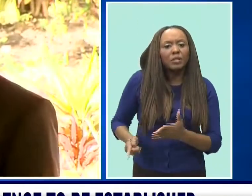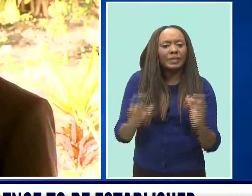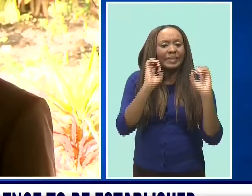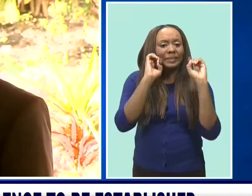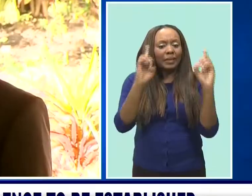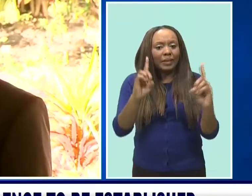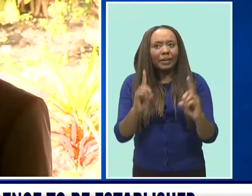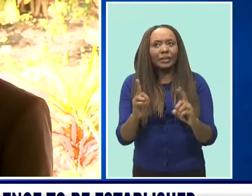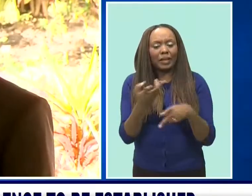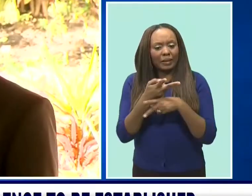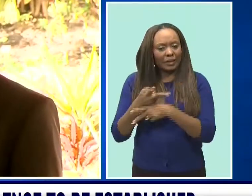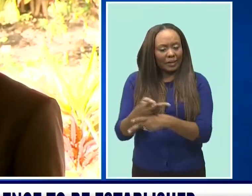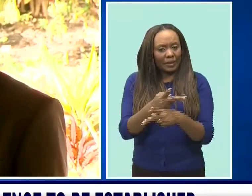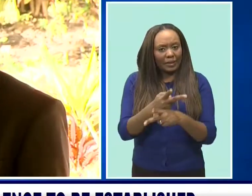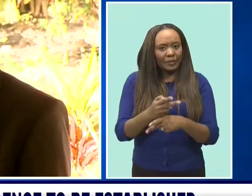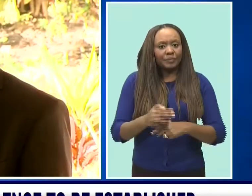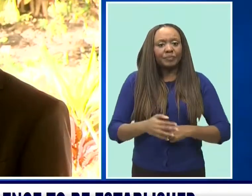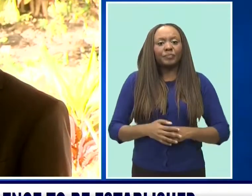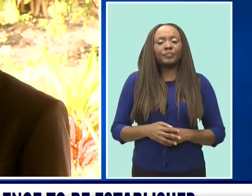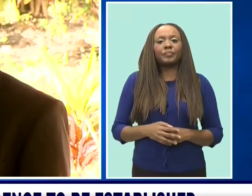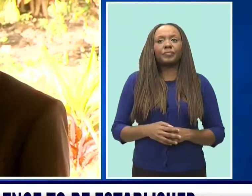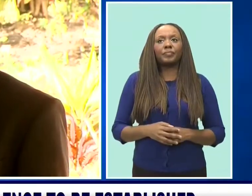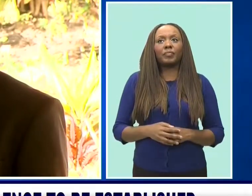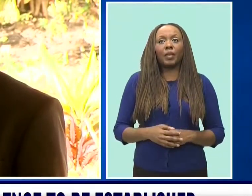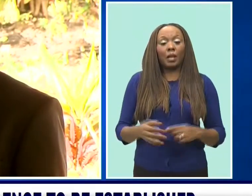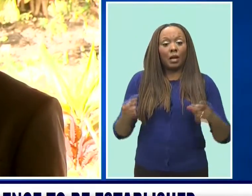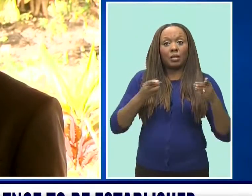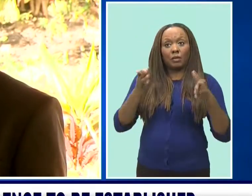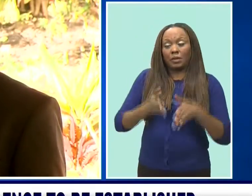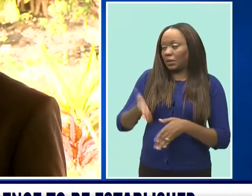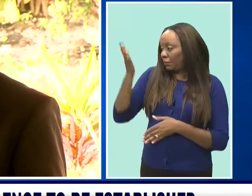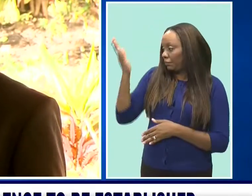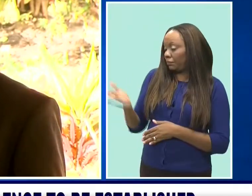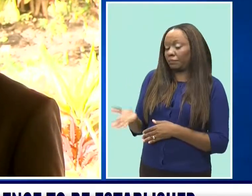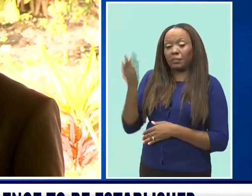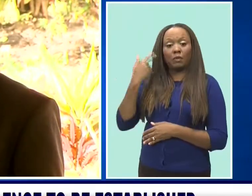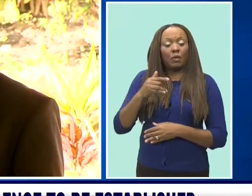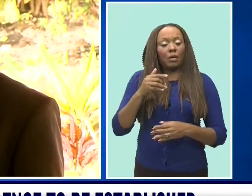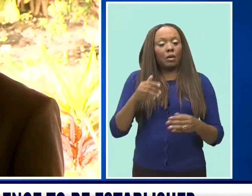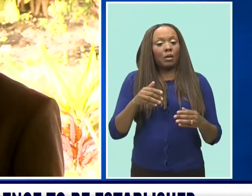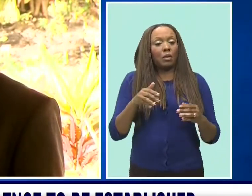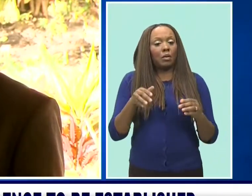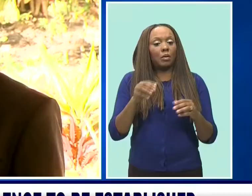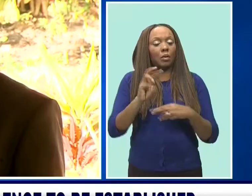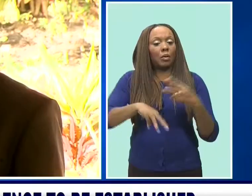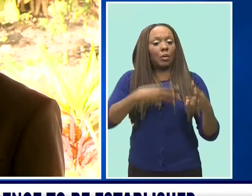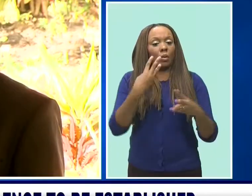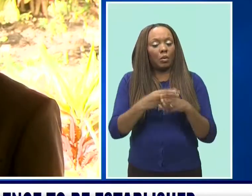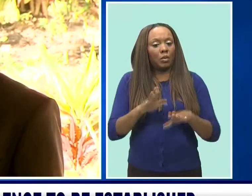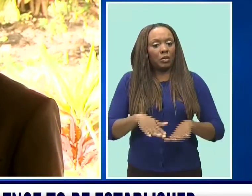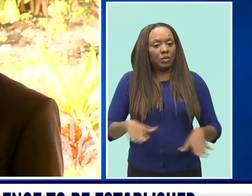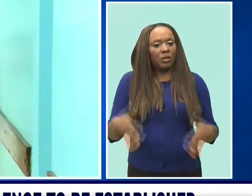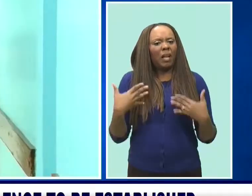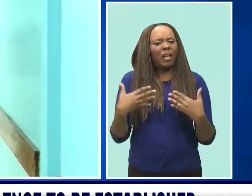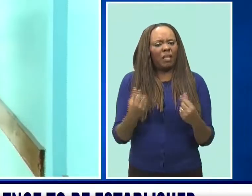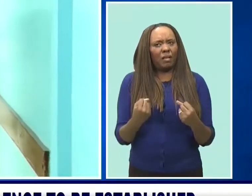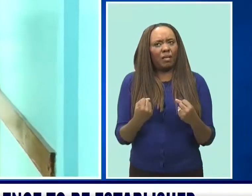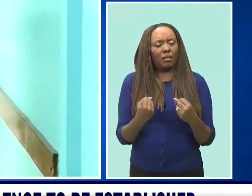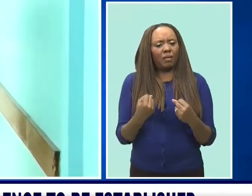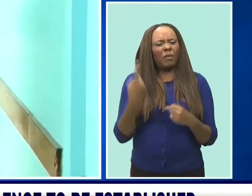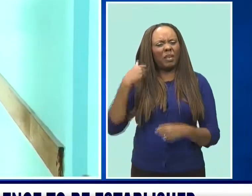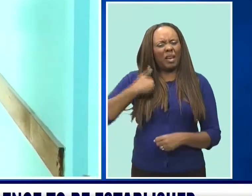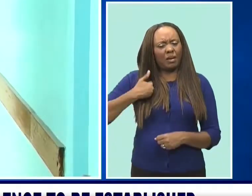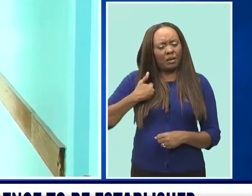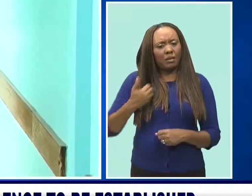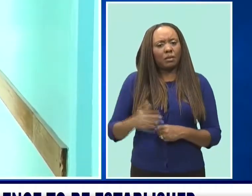care. According to Director of Capacity Building with the Center for Global Child Health at Sick Kids Canada, Brian Smith, scores